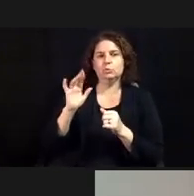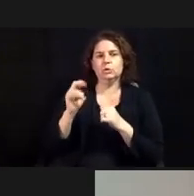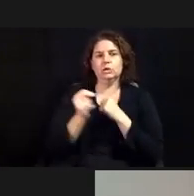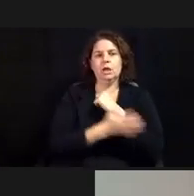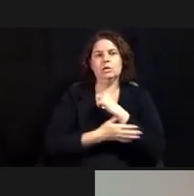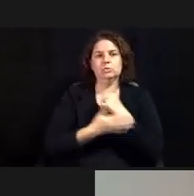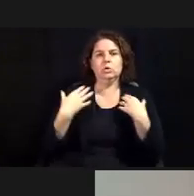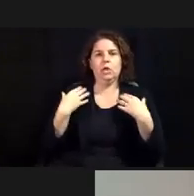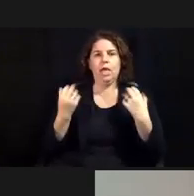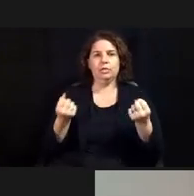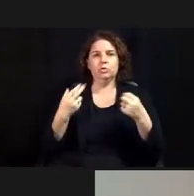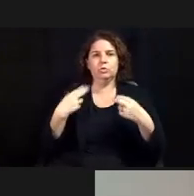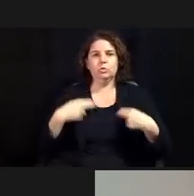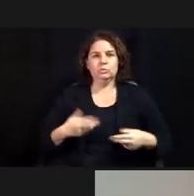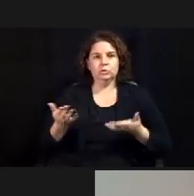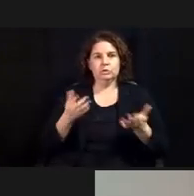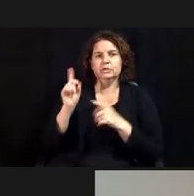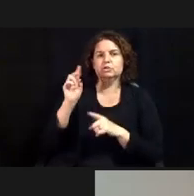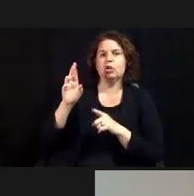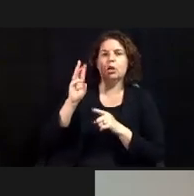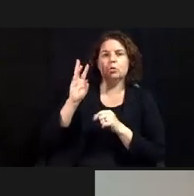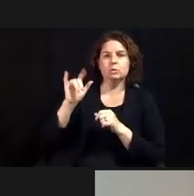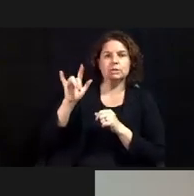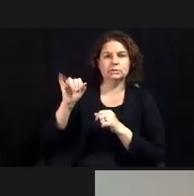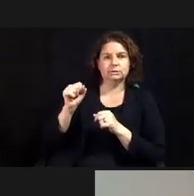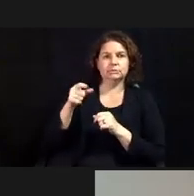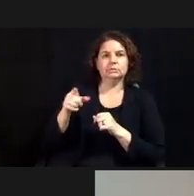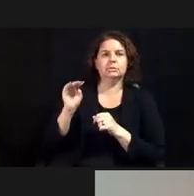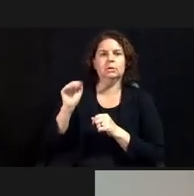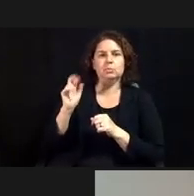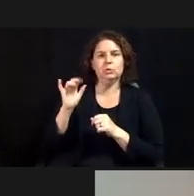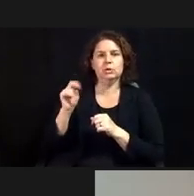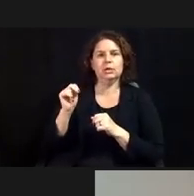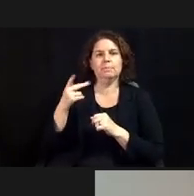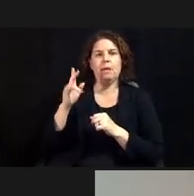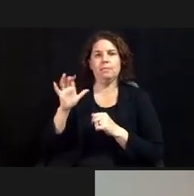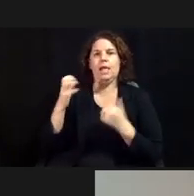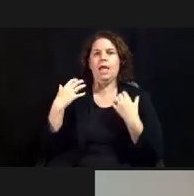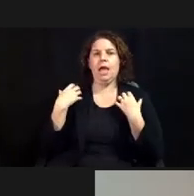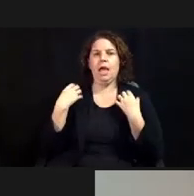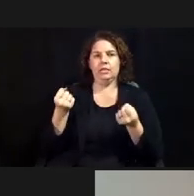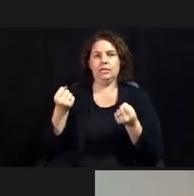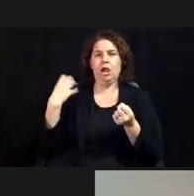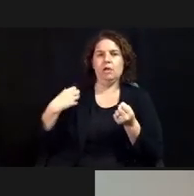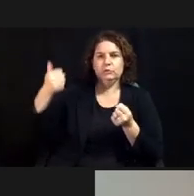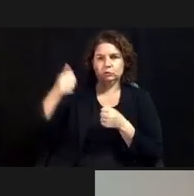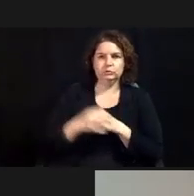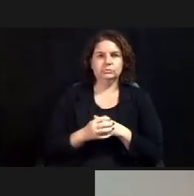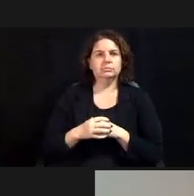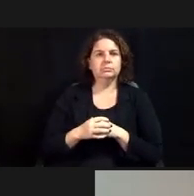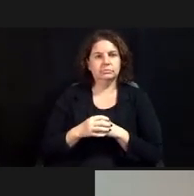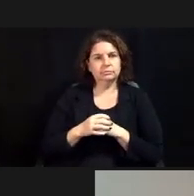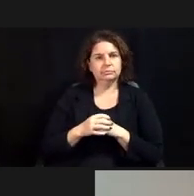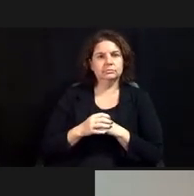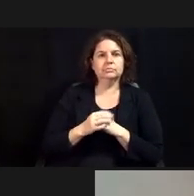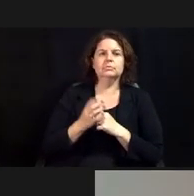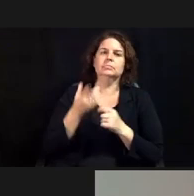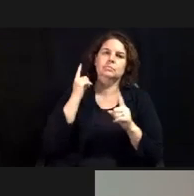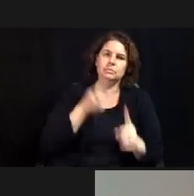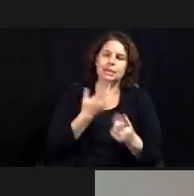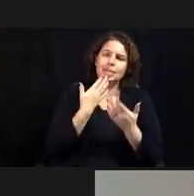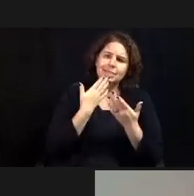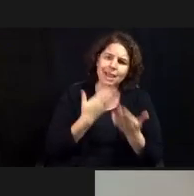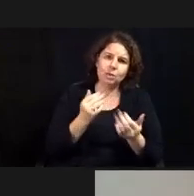Marin's Public Health Officer, for joining us this afternoon. And I especially want to thank you for watching. This session